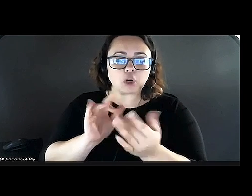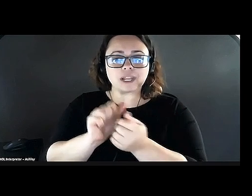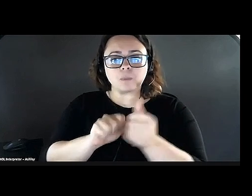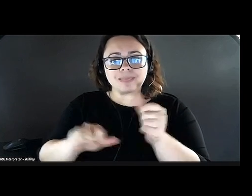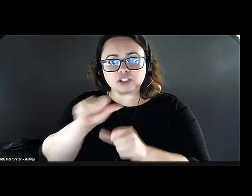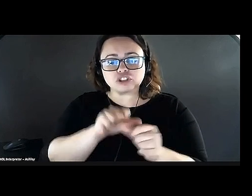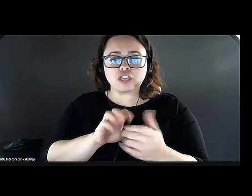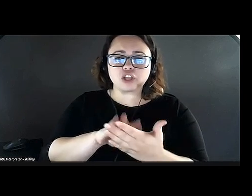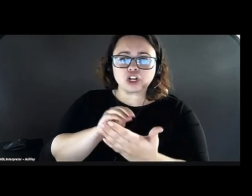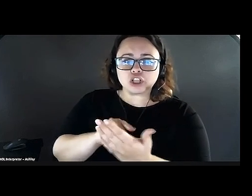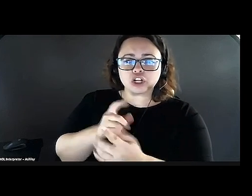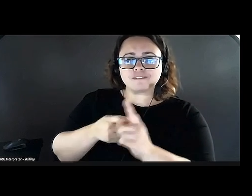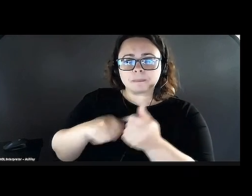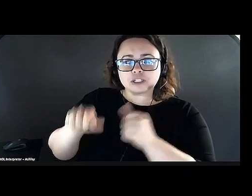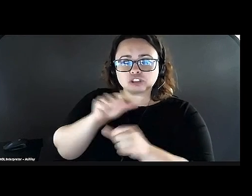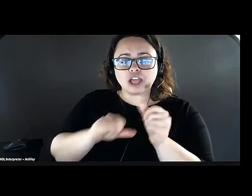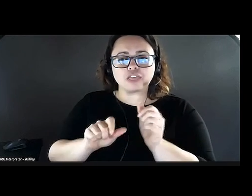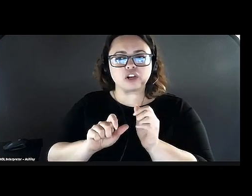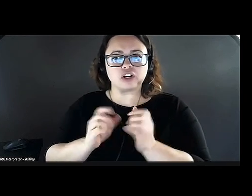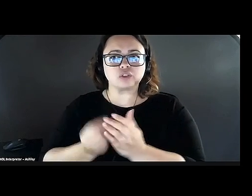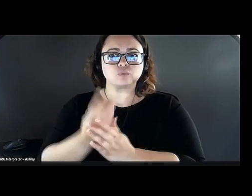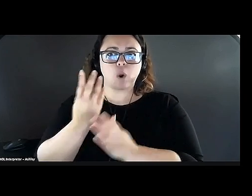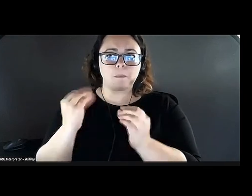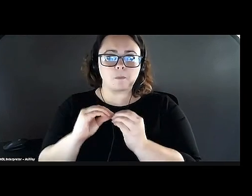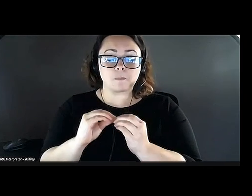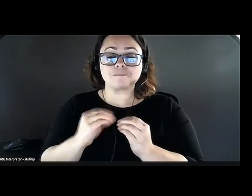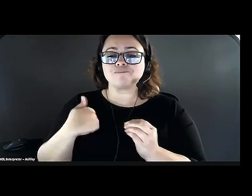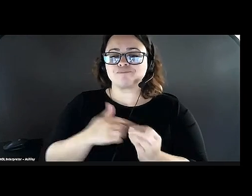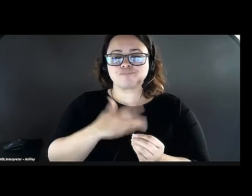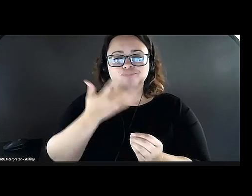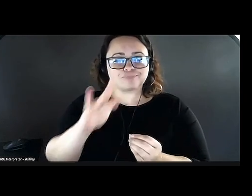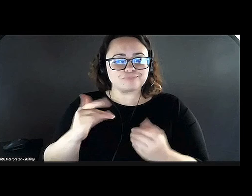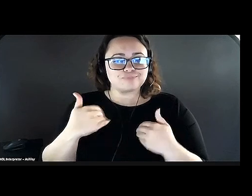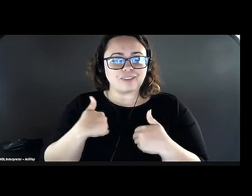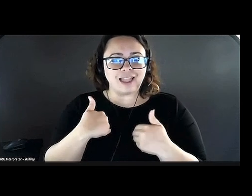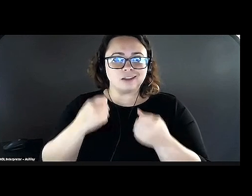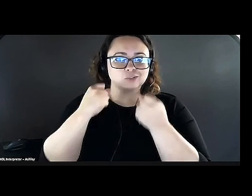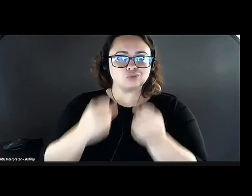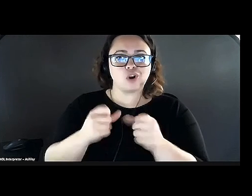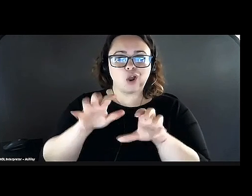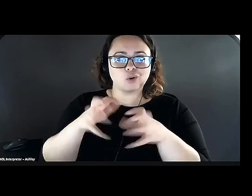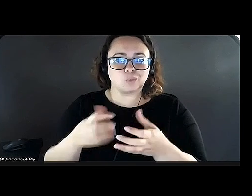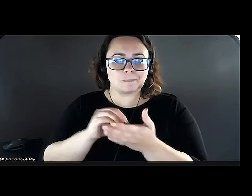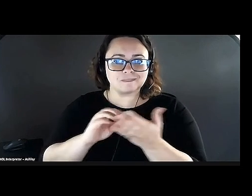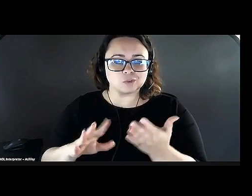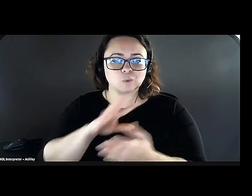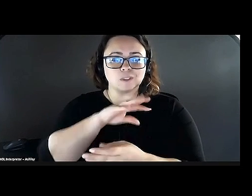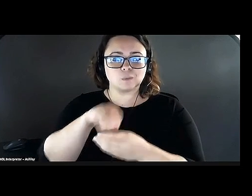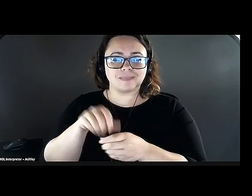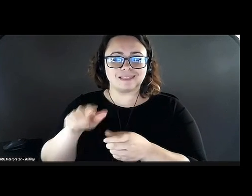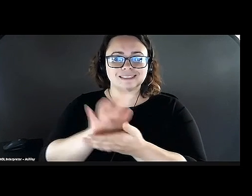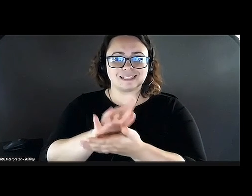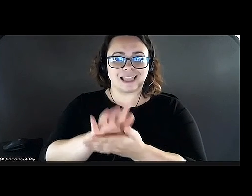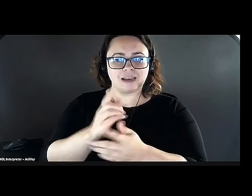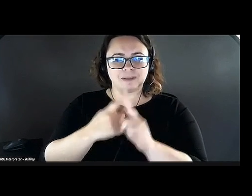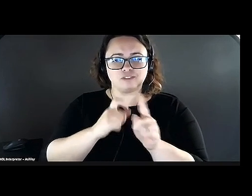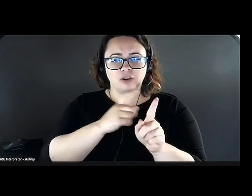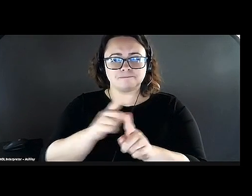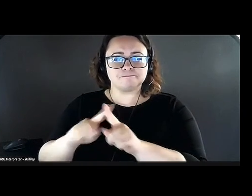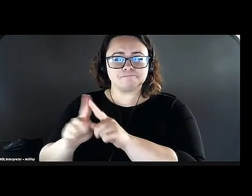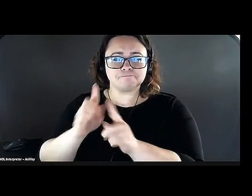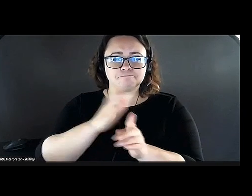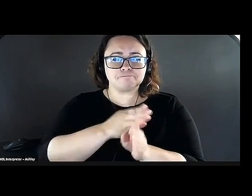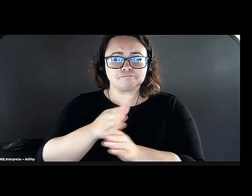one another. We were extremely fortunate to have had such a strong group of students within this academy from all areas of the